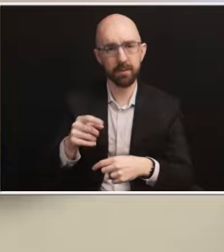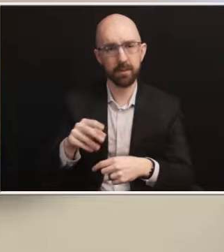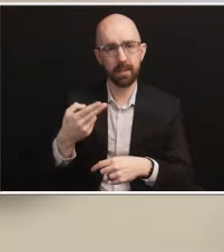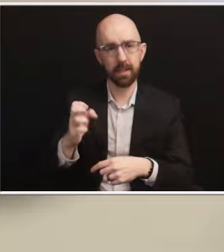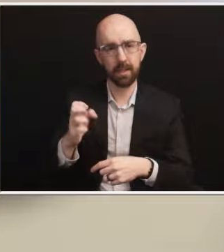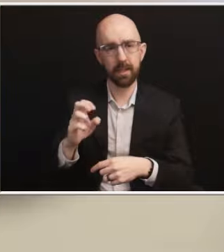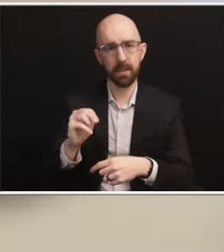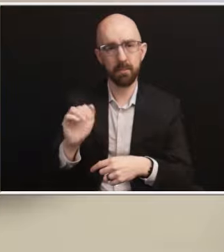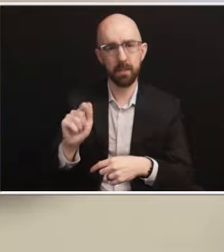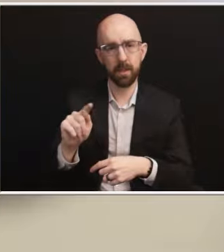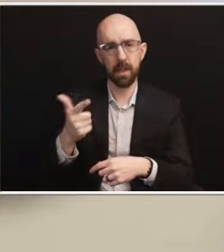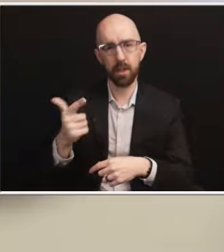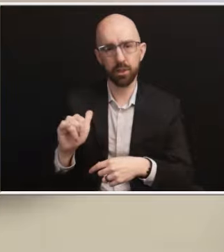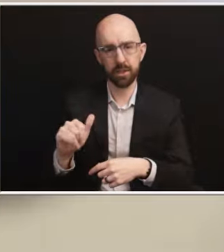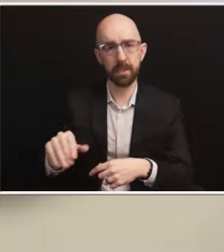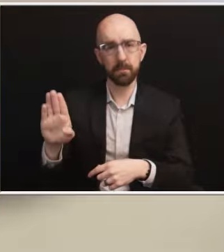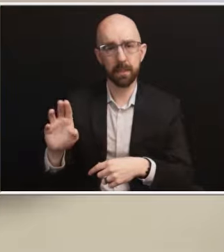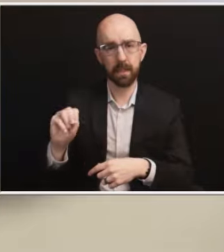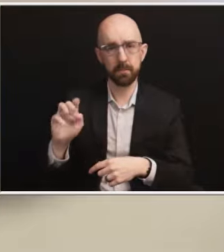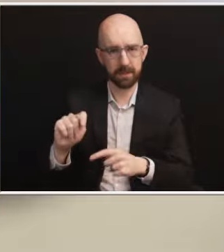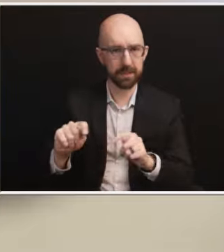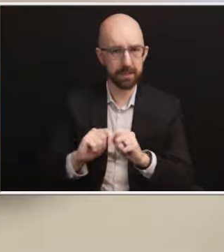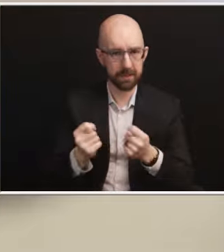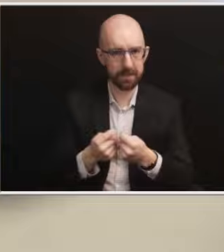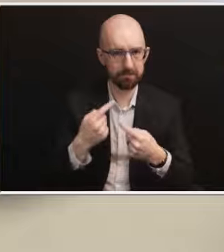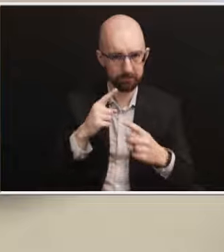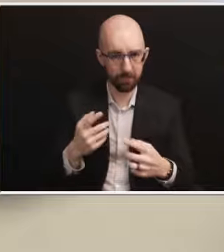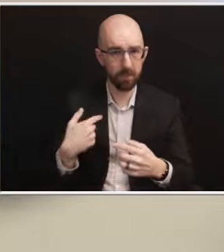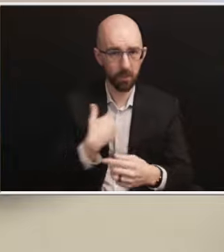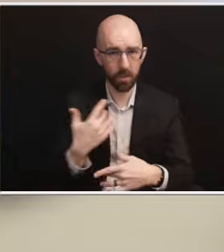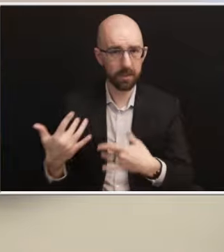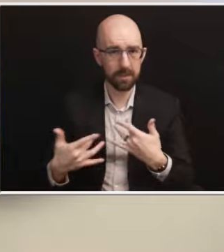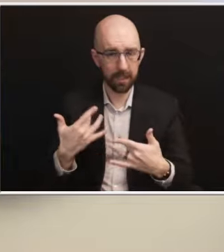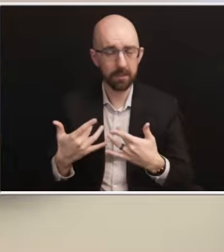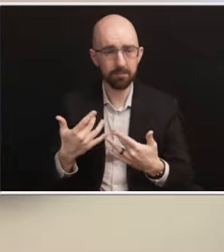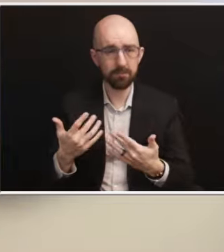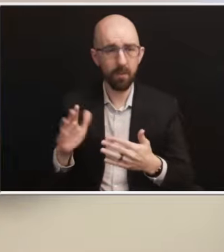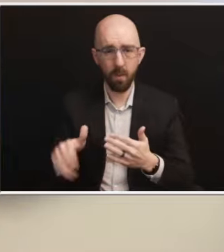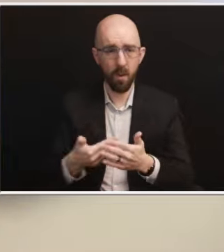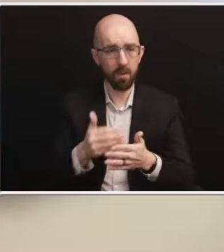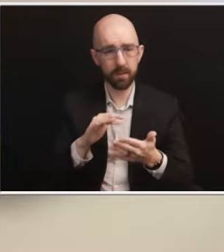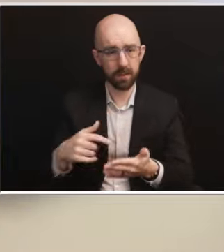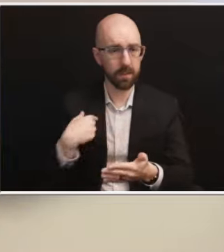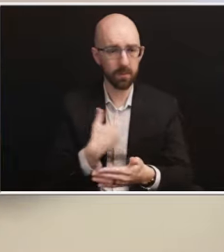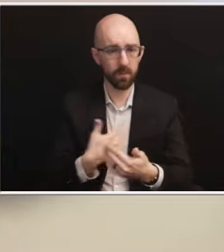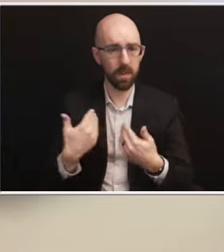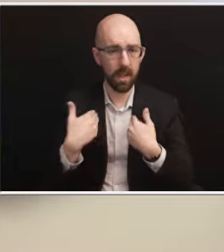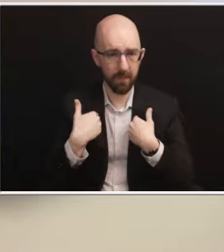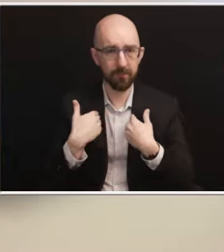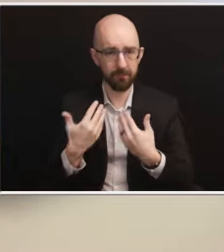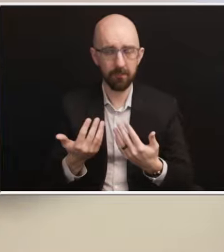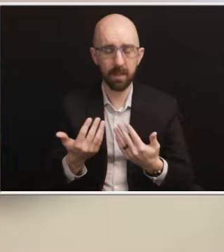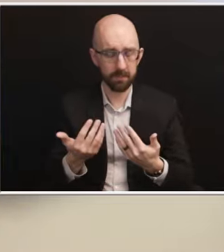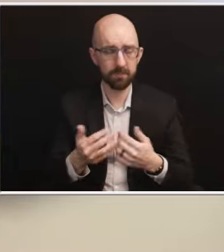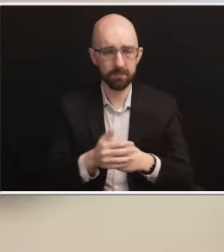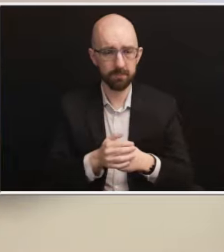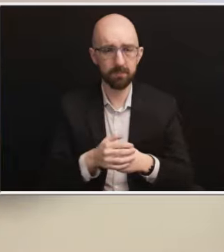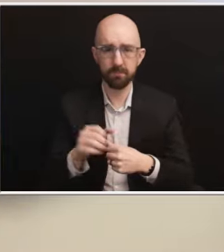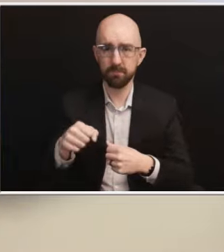have achieved, and we're very excited with all the studies that we have. And